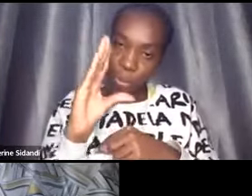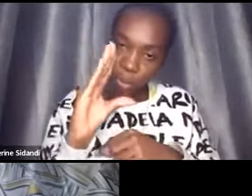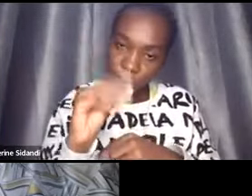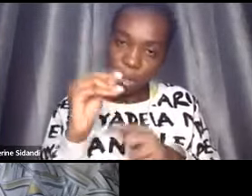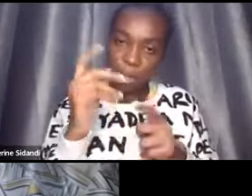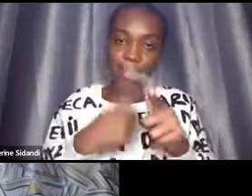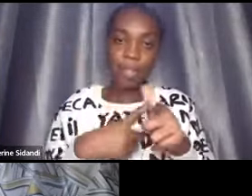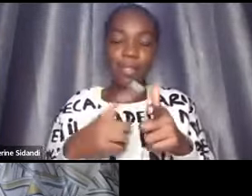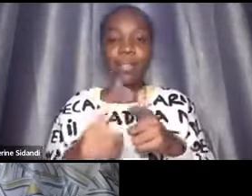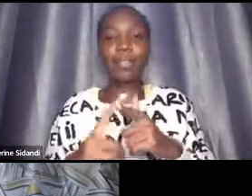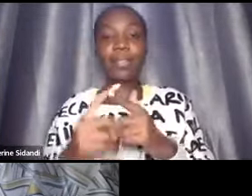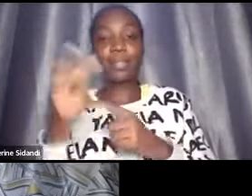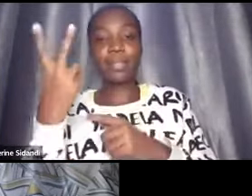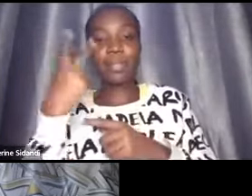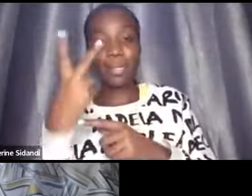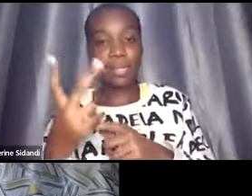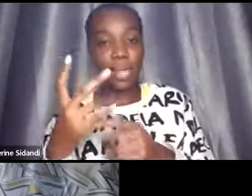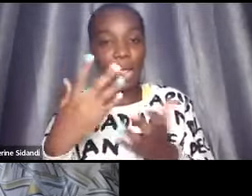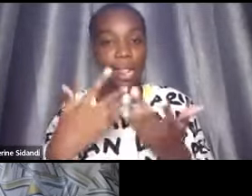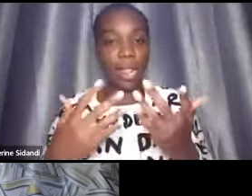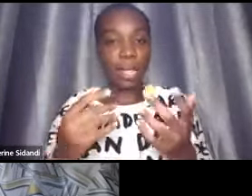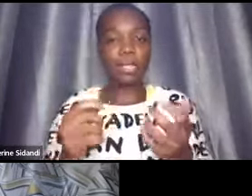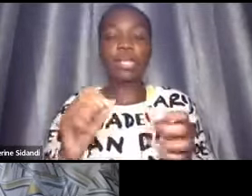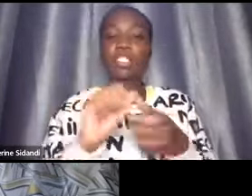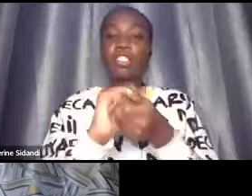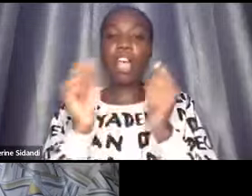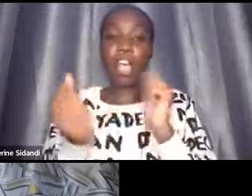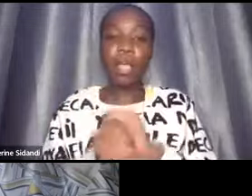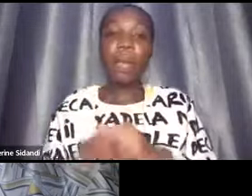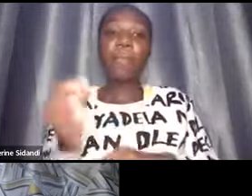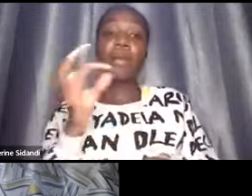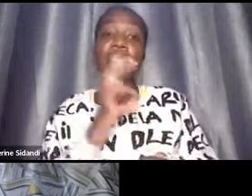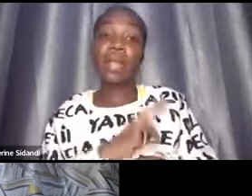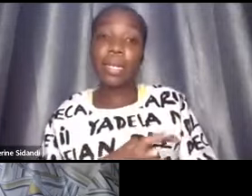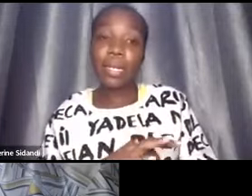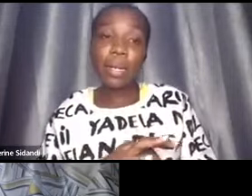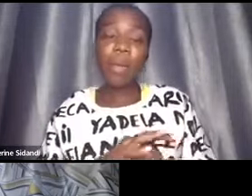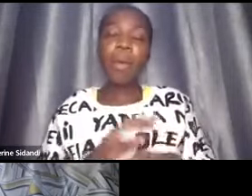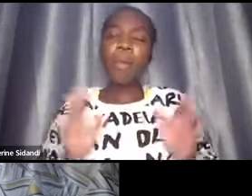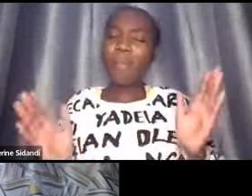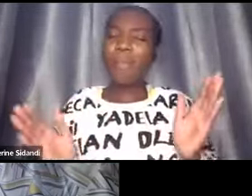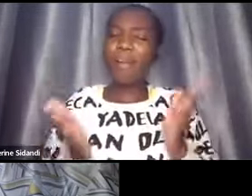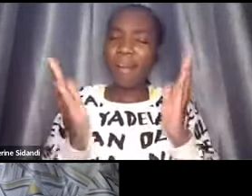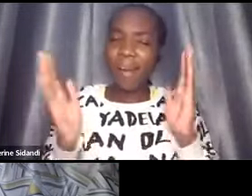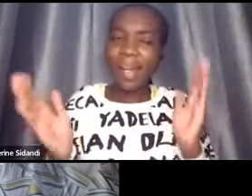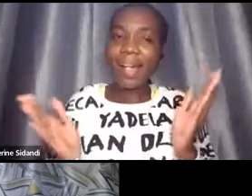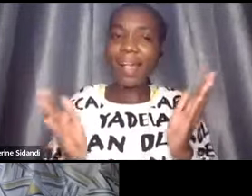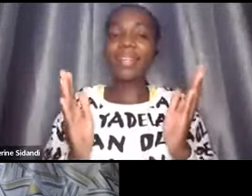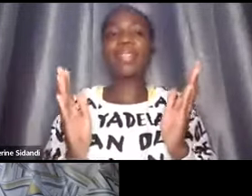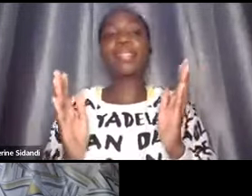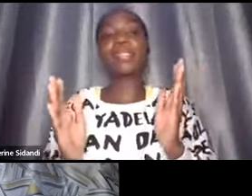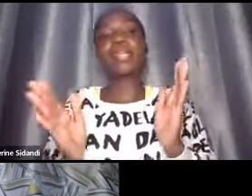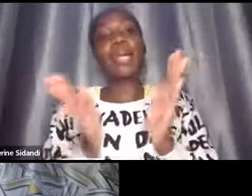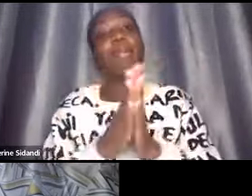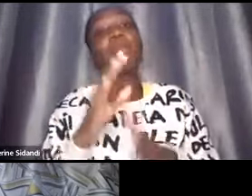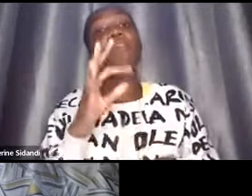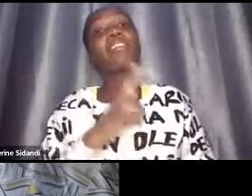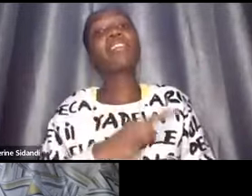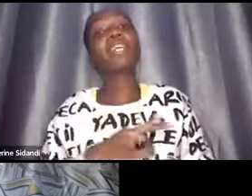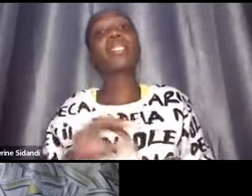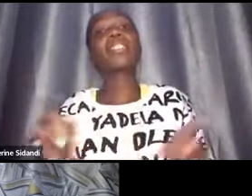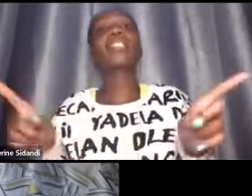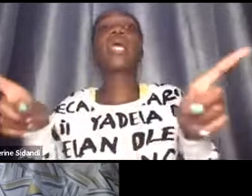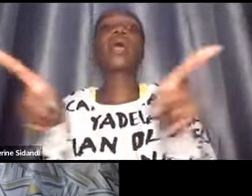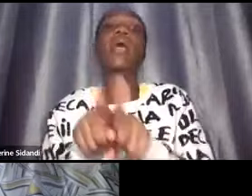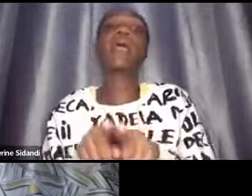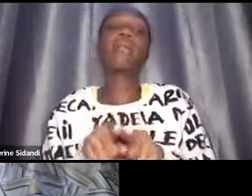skyrocketed, productivity, morale, and even profitability. You find a company which was